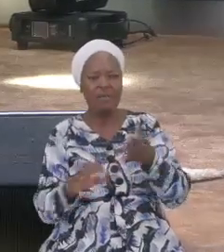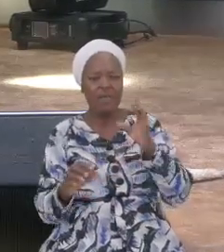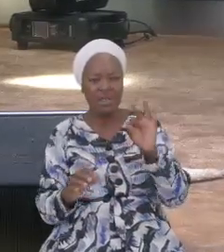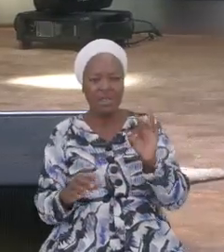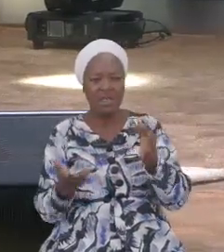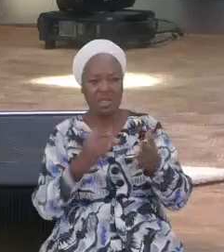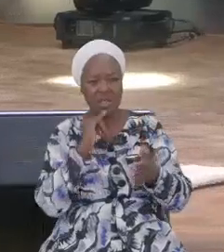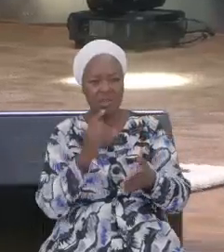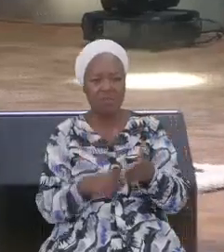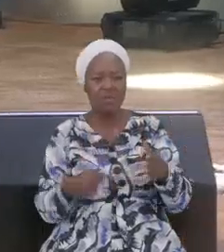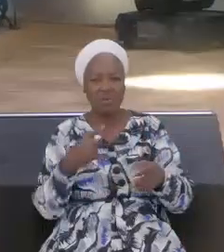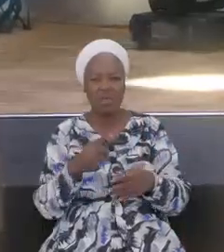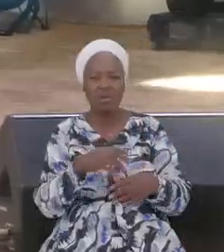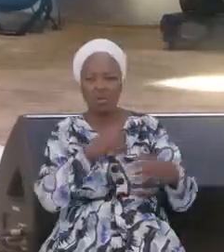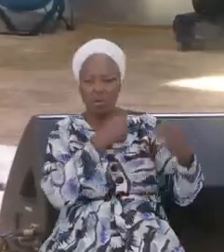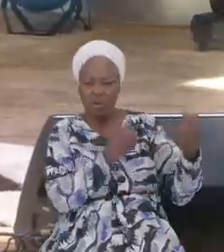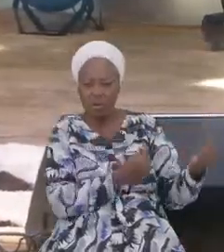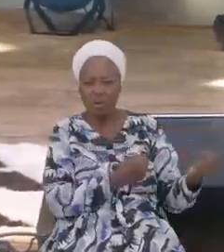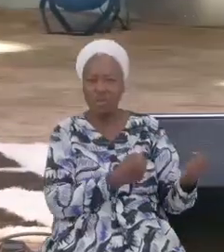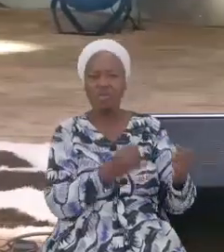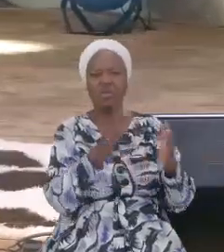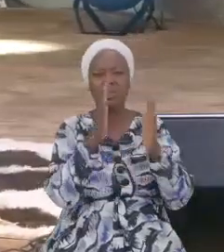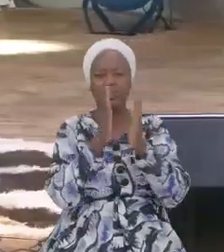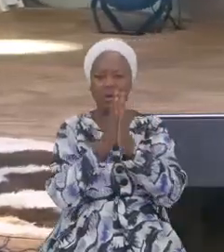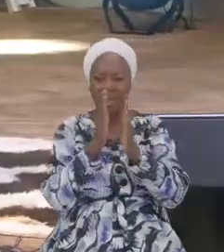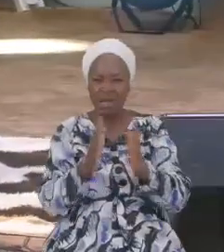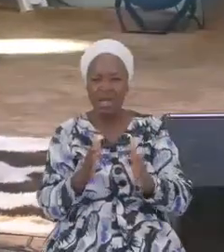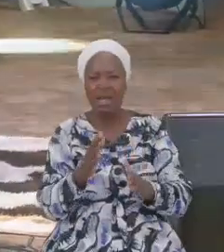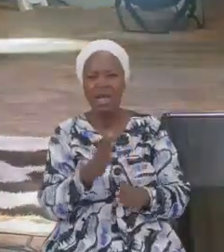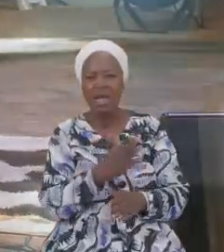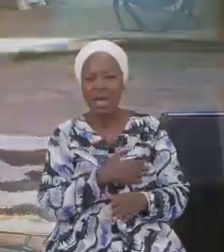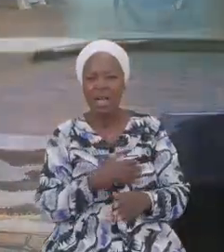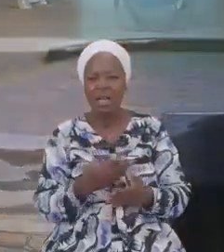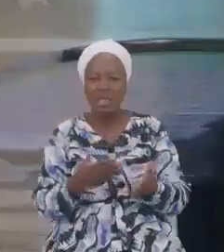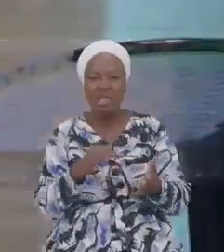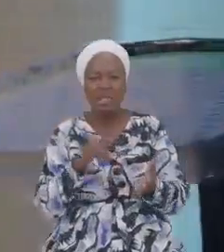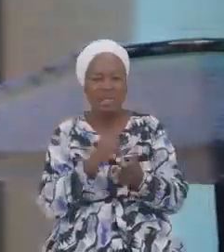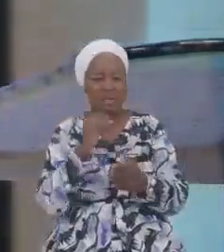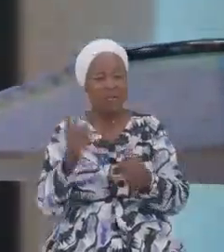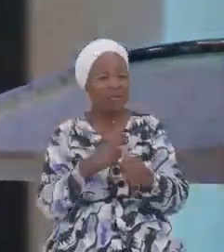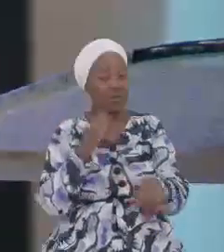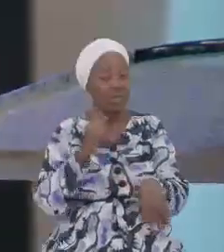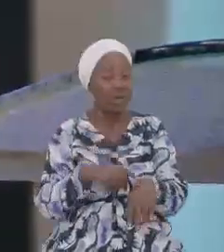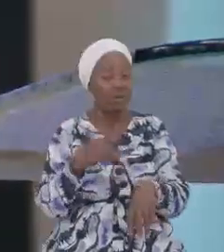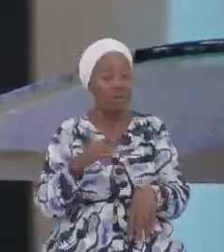about, courageous prayer. And here it was the first time of Paul